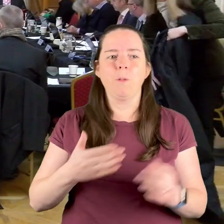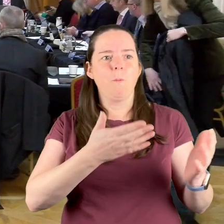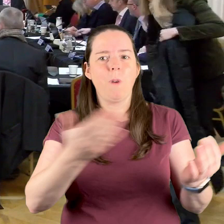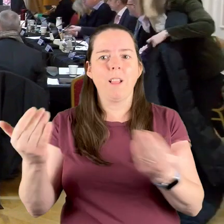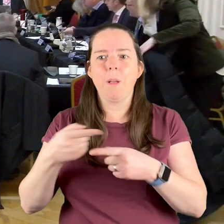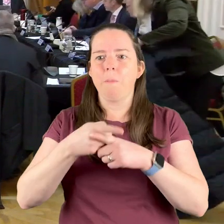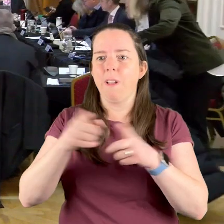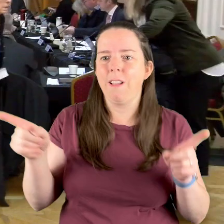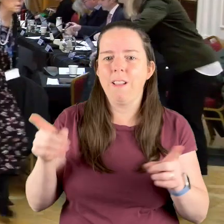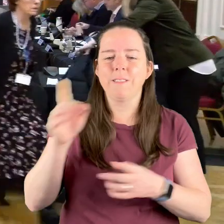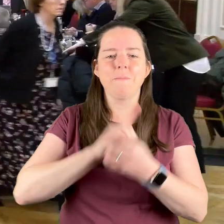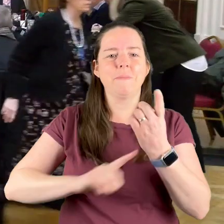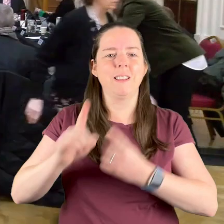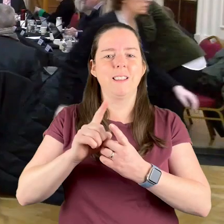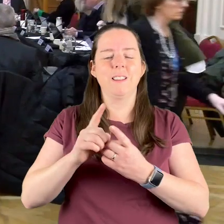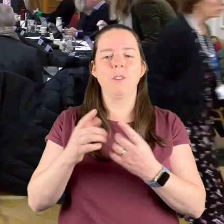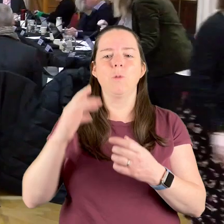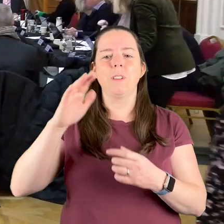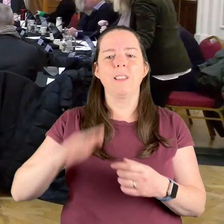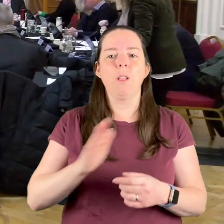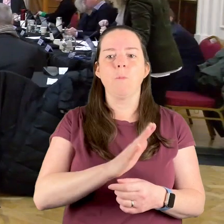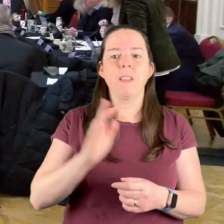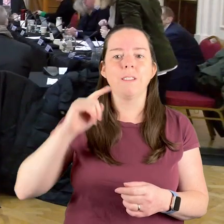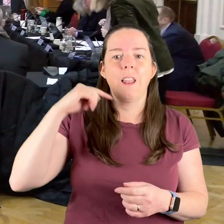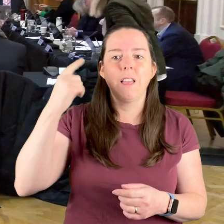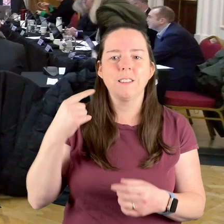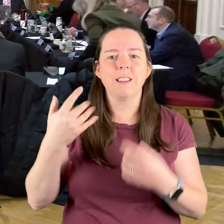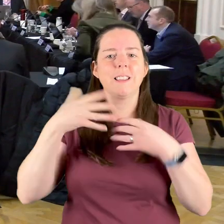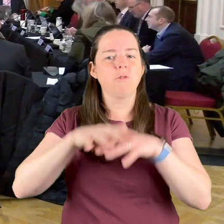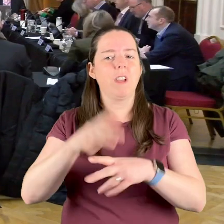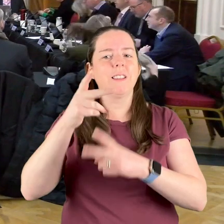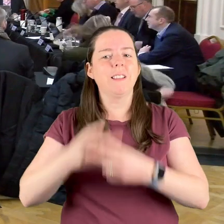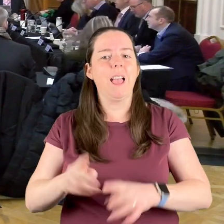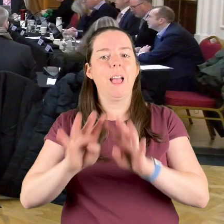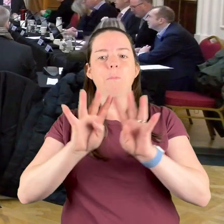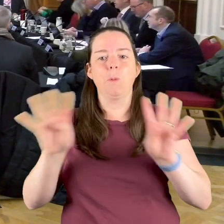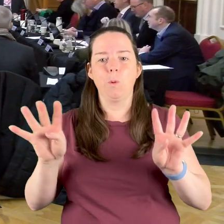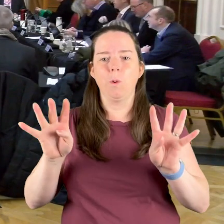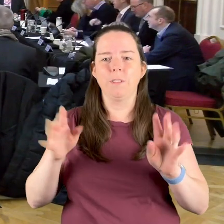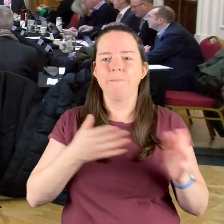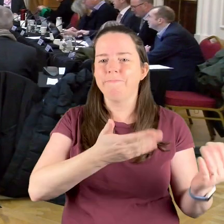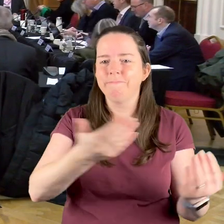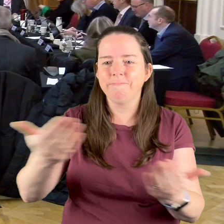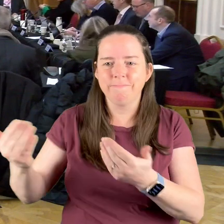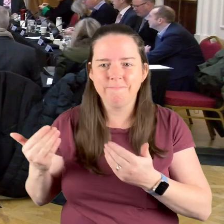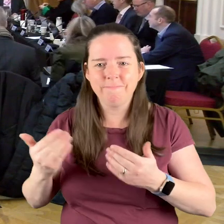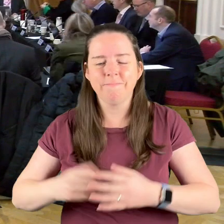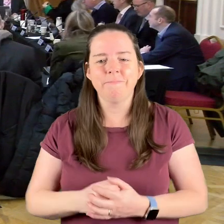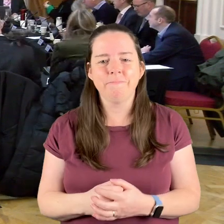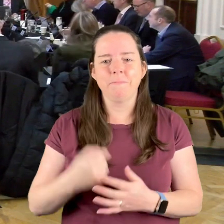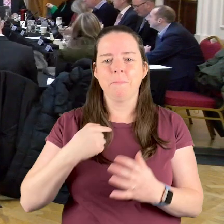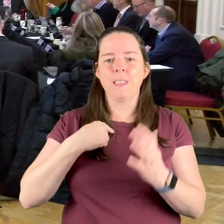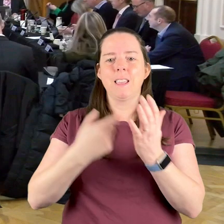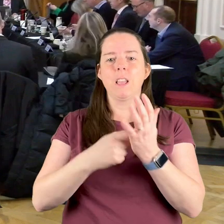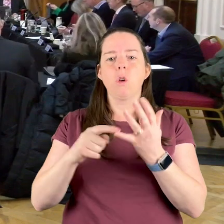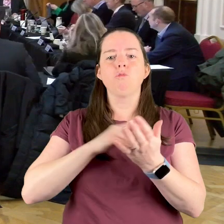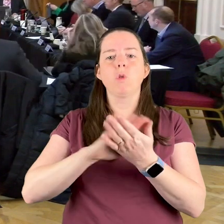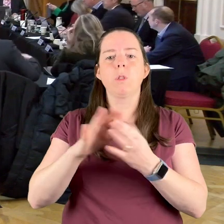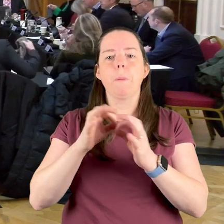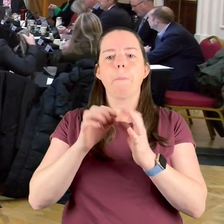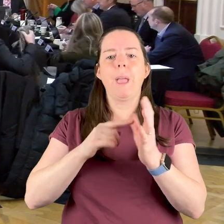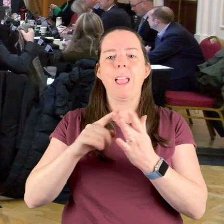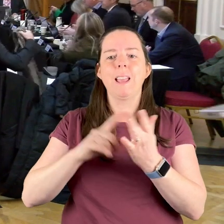I would like to welcome everybody at the meeting of the South West London Integrated Care Board. I'm Ruth Bailey, one of